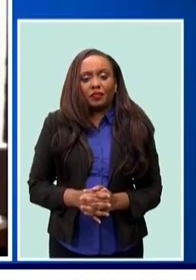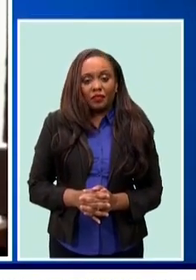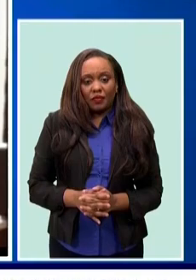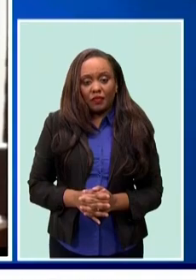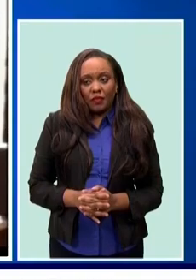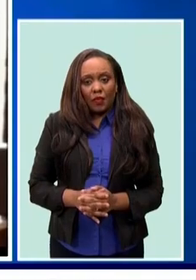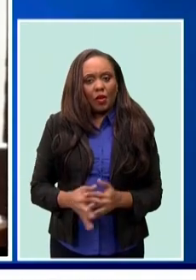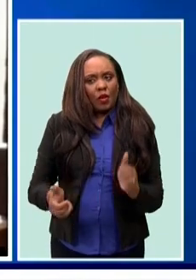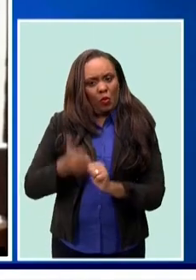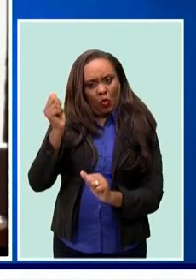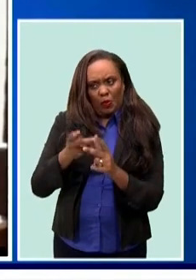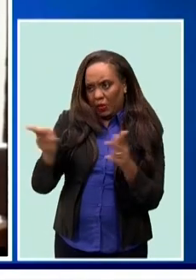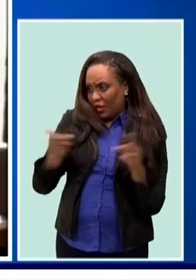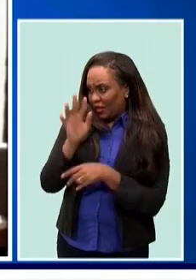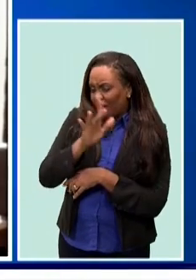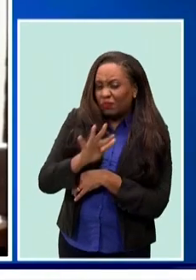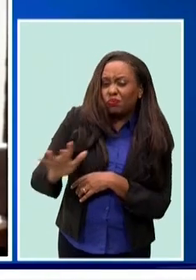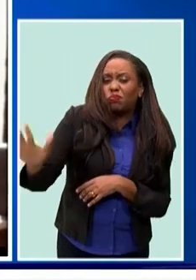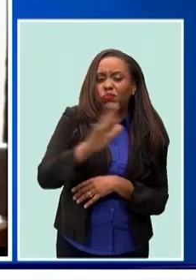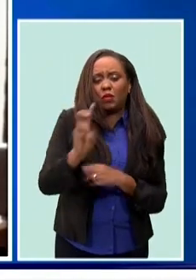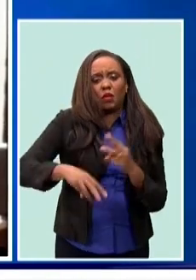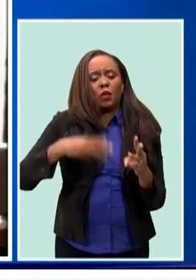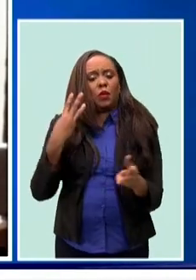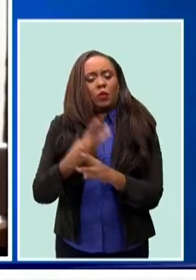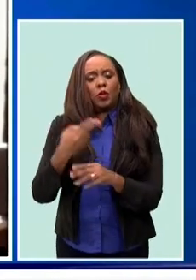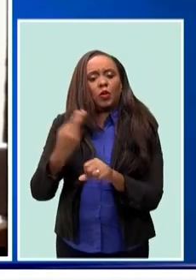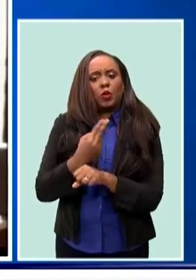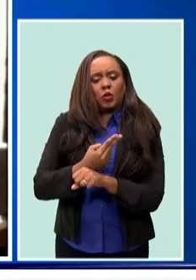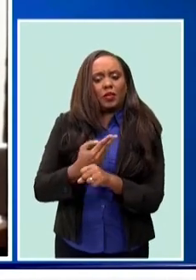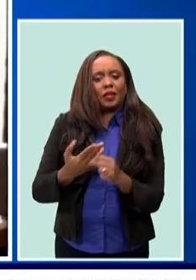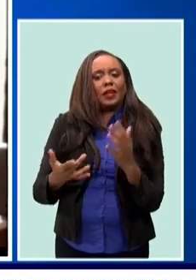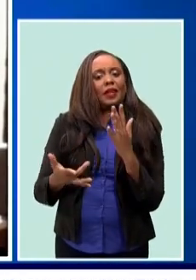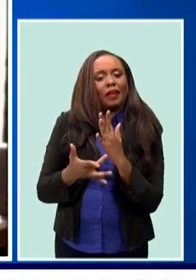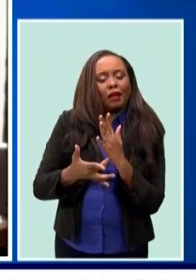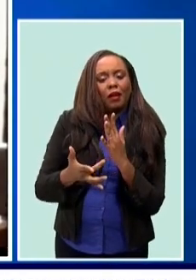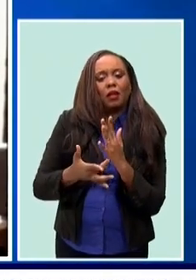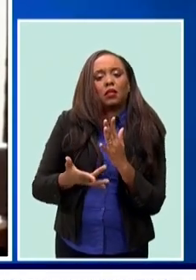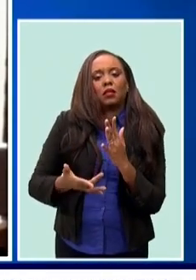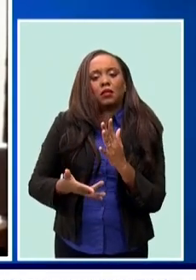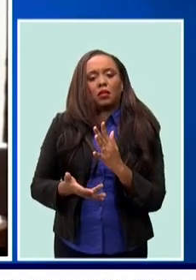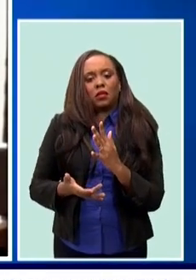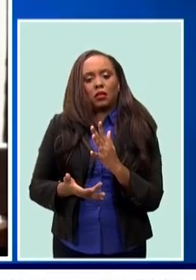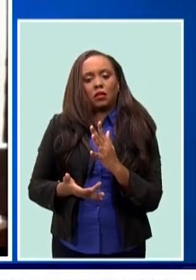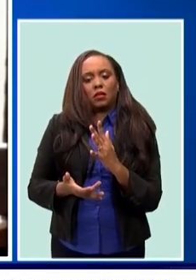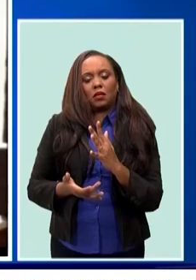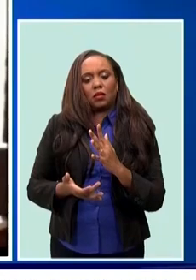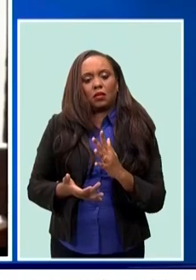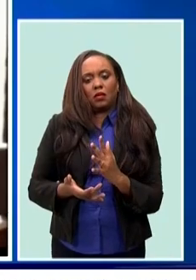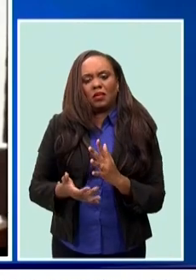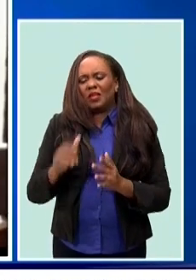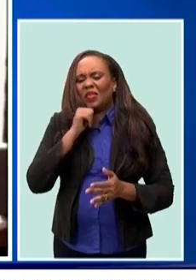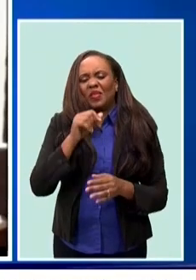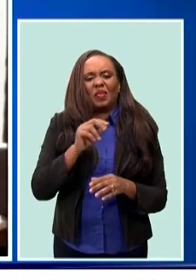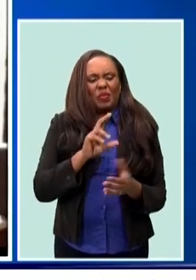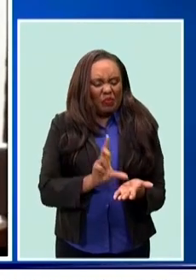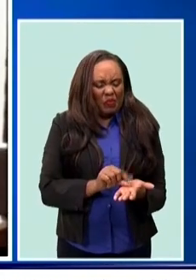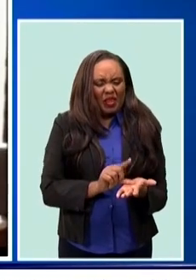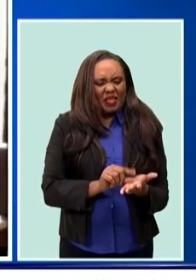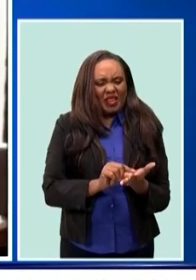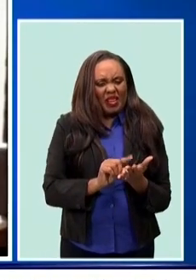are moving towards electronic legislation, electronic gazetting, where the traditional printing